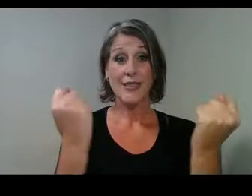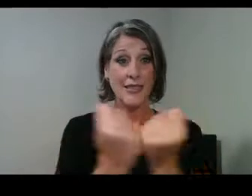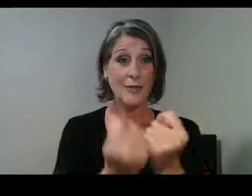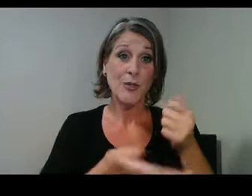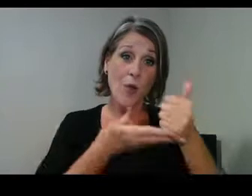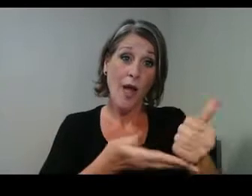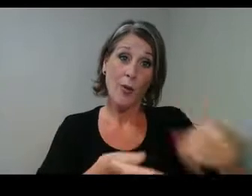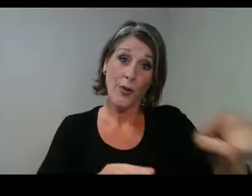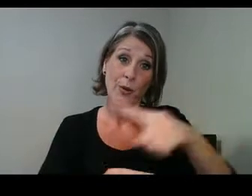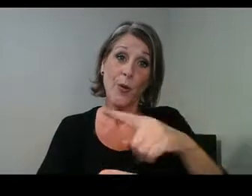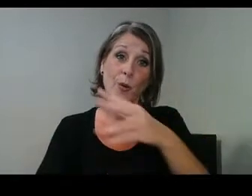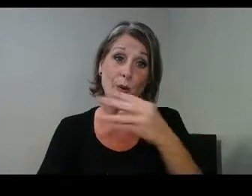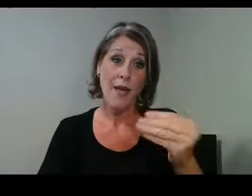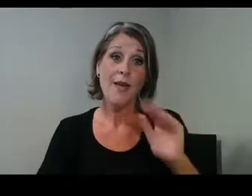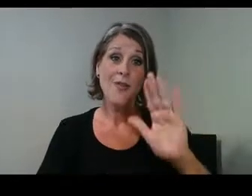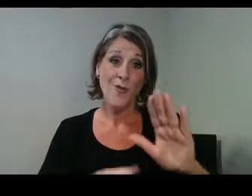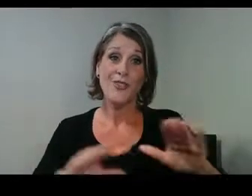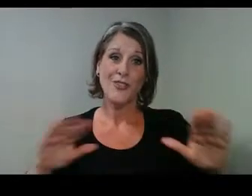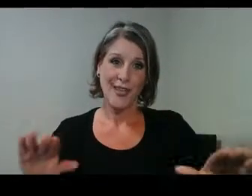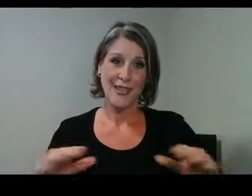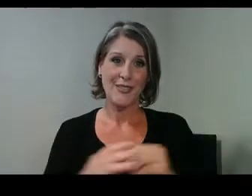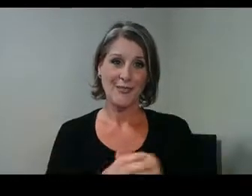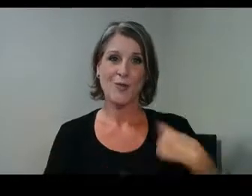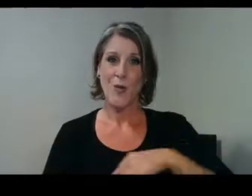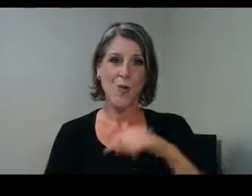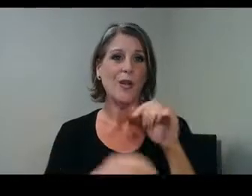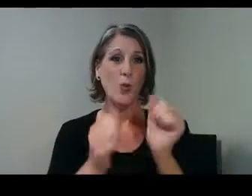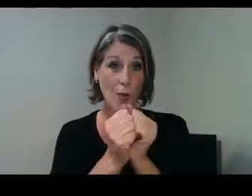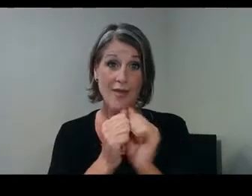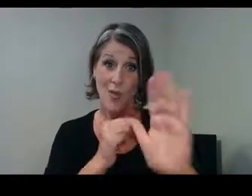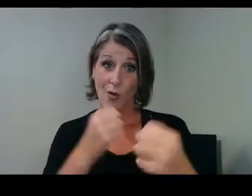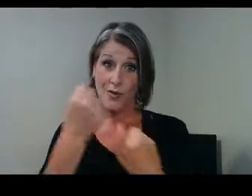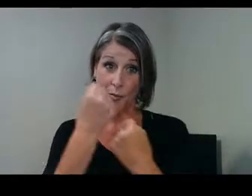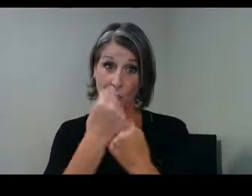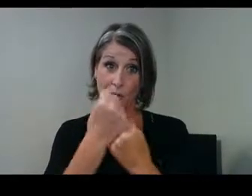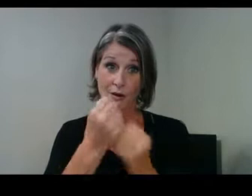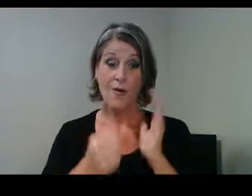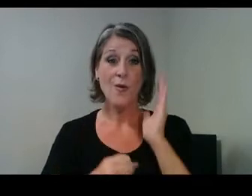support, and together we're going to help build a better tomorrow.